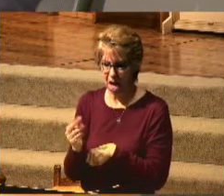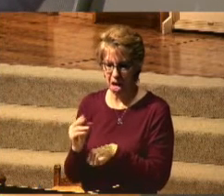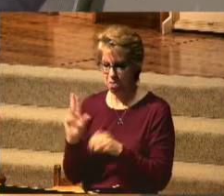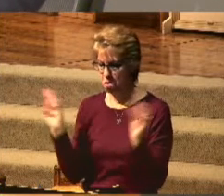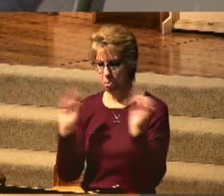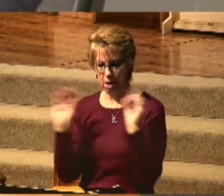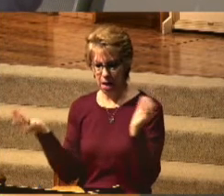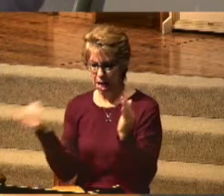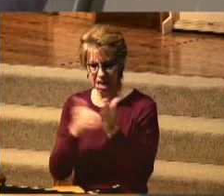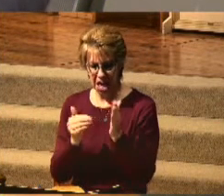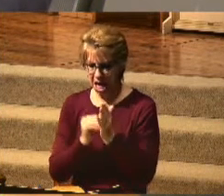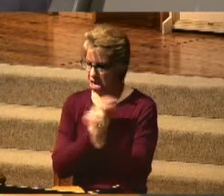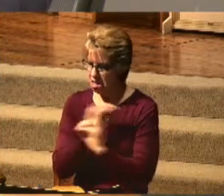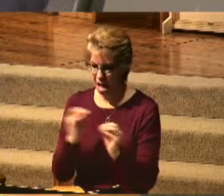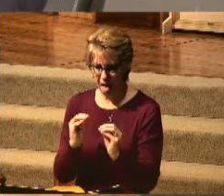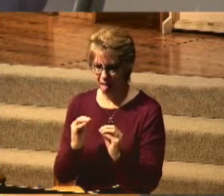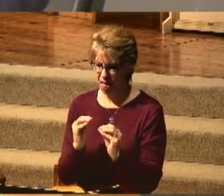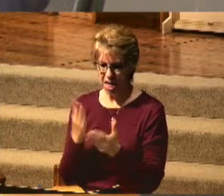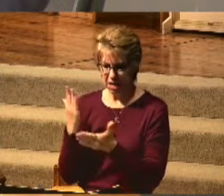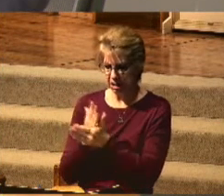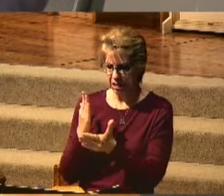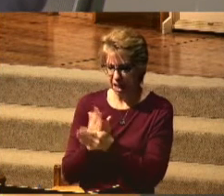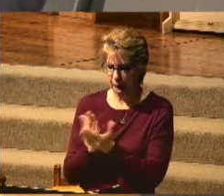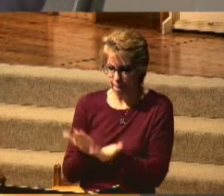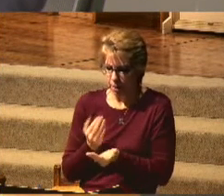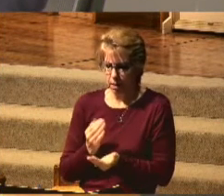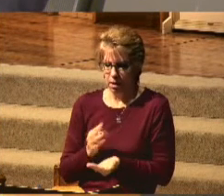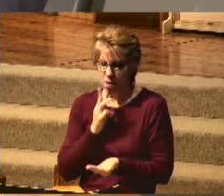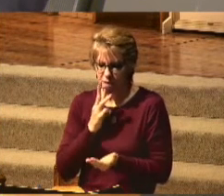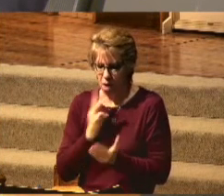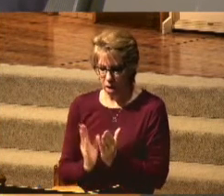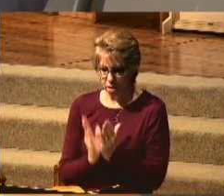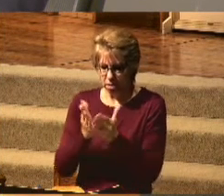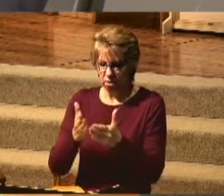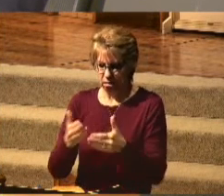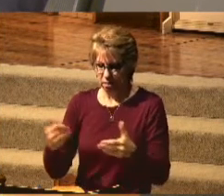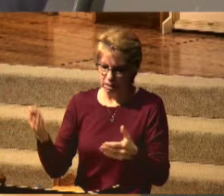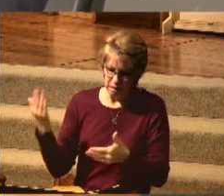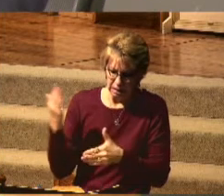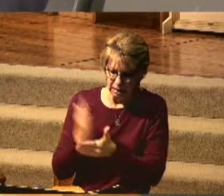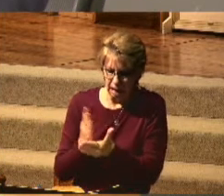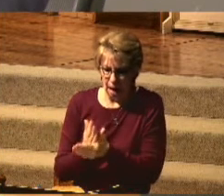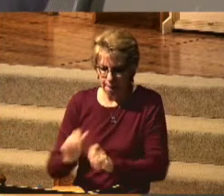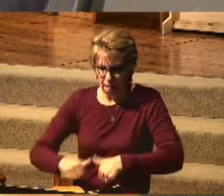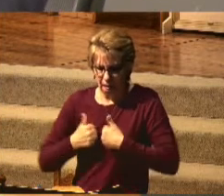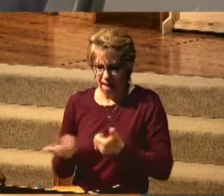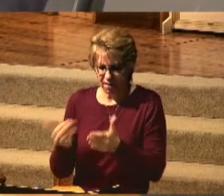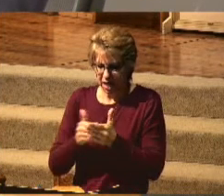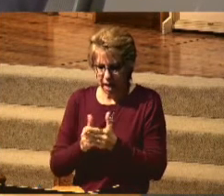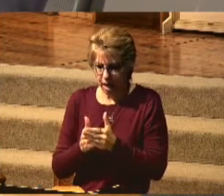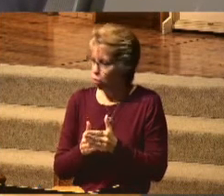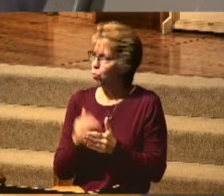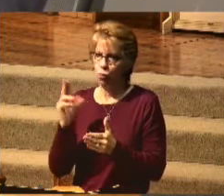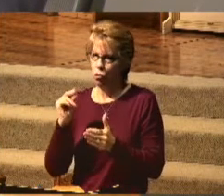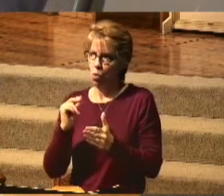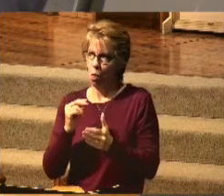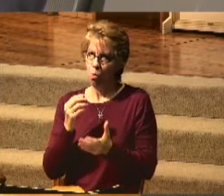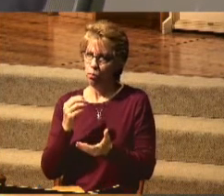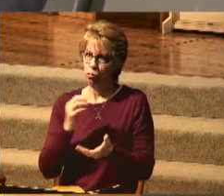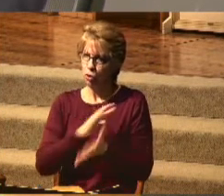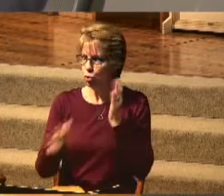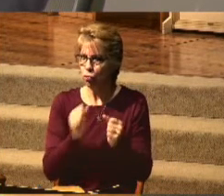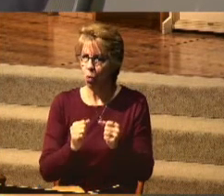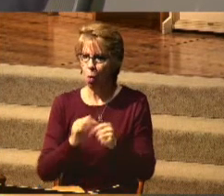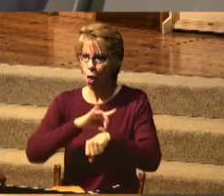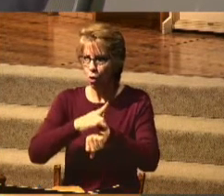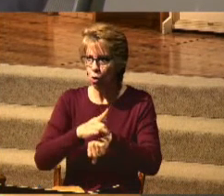by the waters of the flood, neither shall there be any more be the flood to destroy the earth. And God said, this is